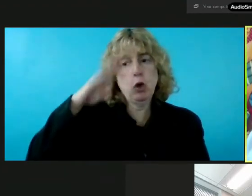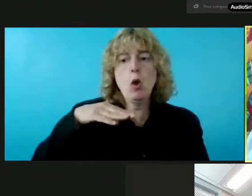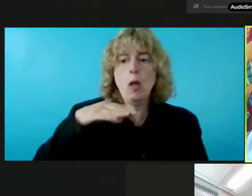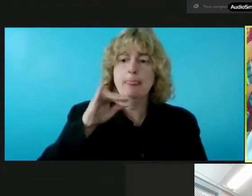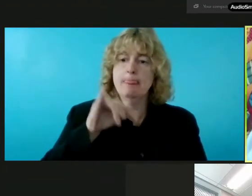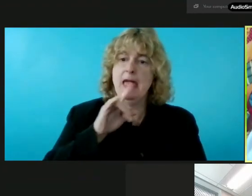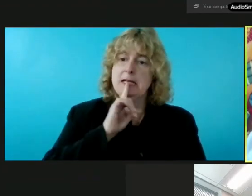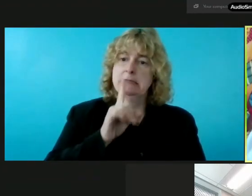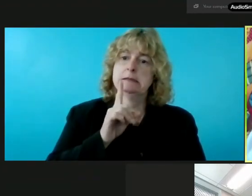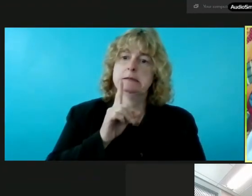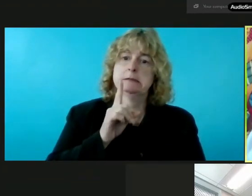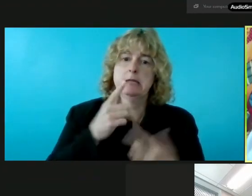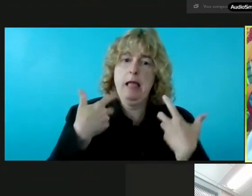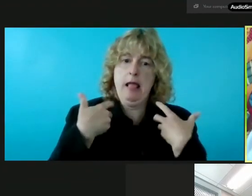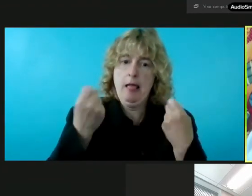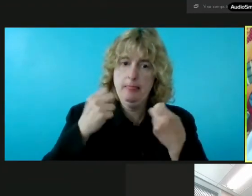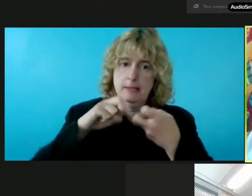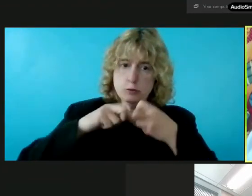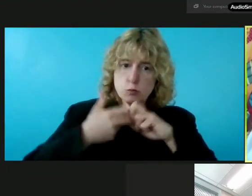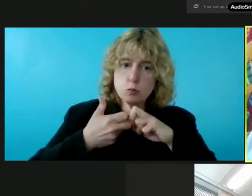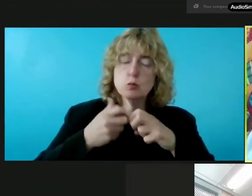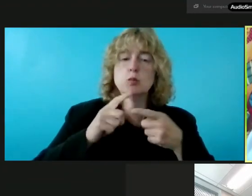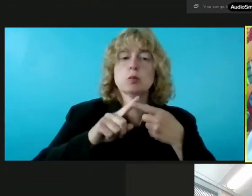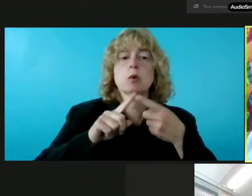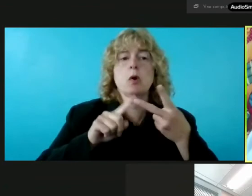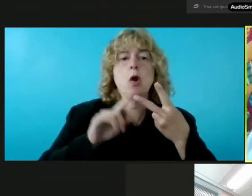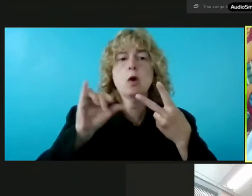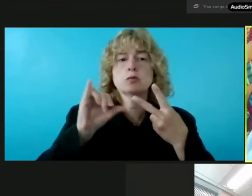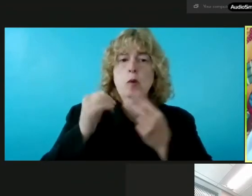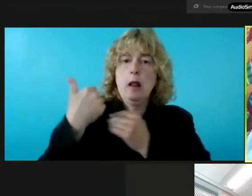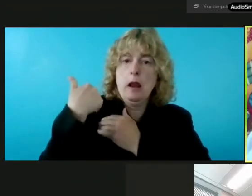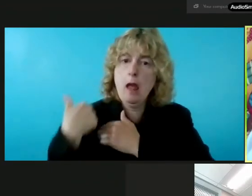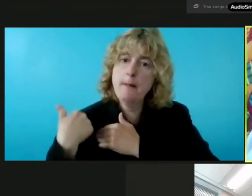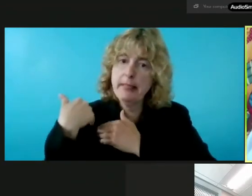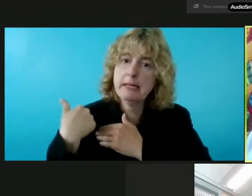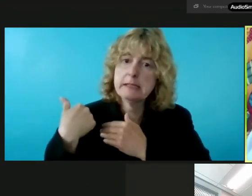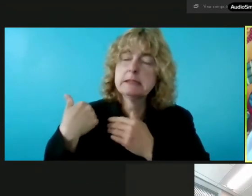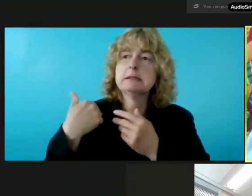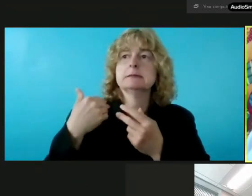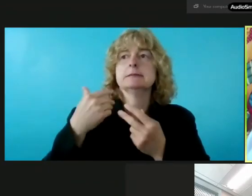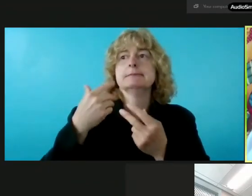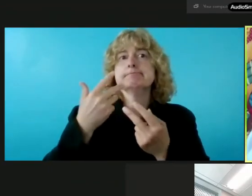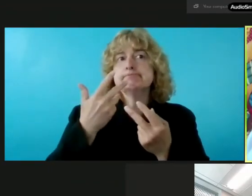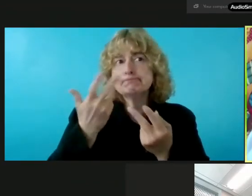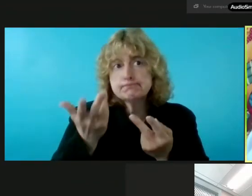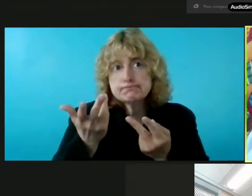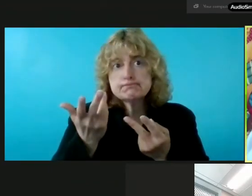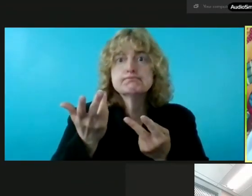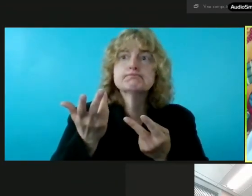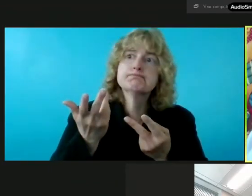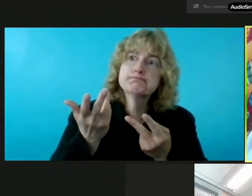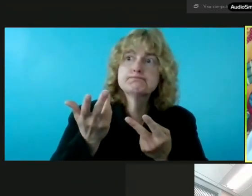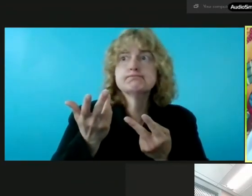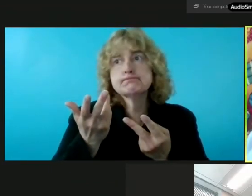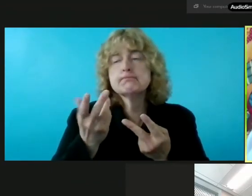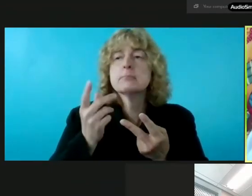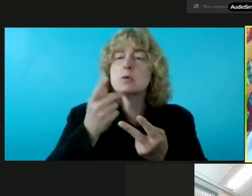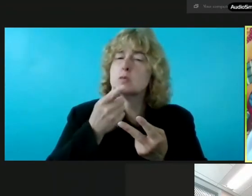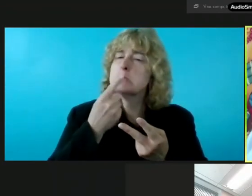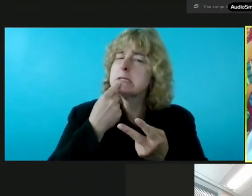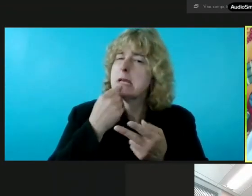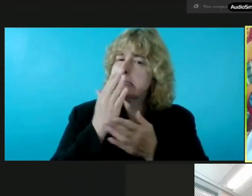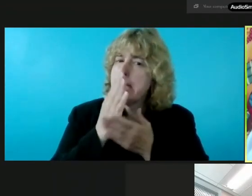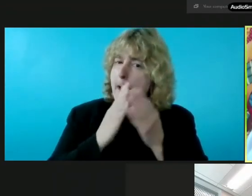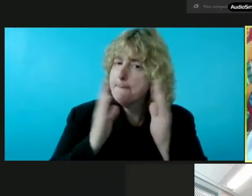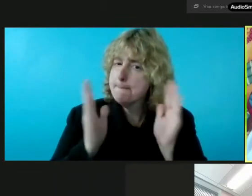also liabilities, it's workforce. You mentioned that there might be some employers that are out of compliance. So